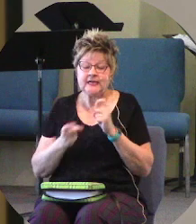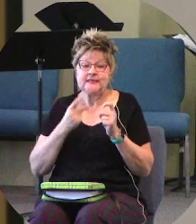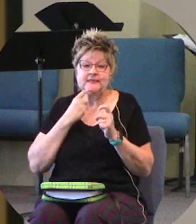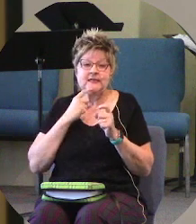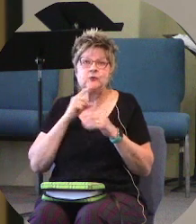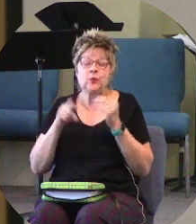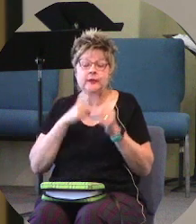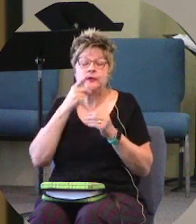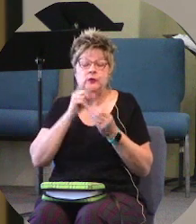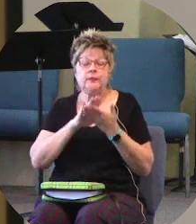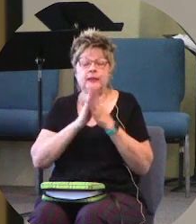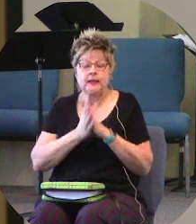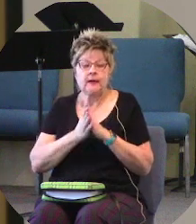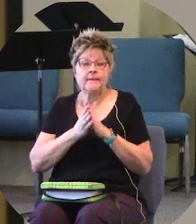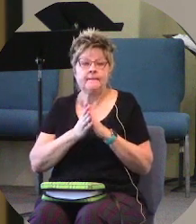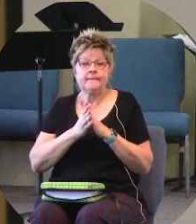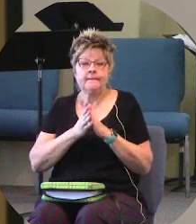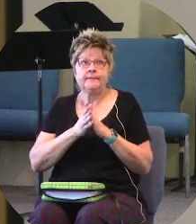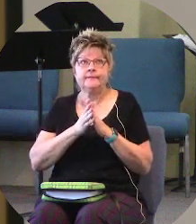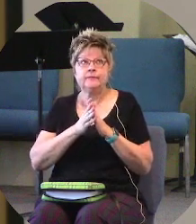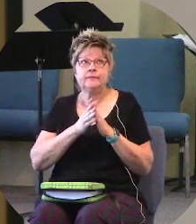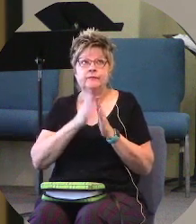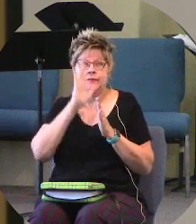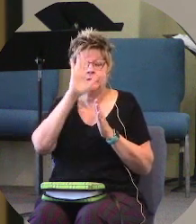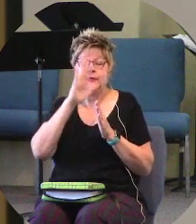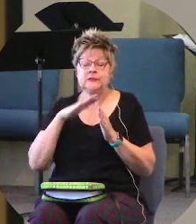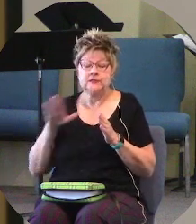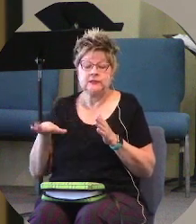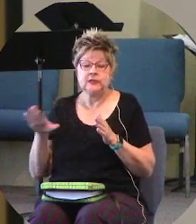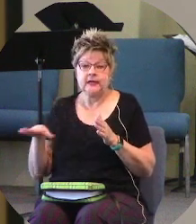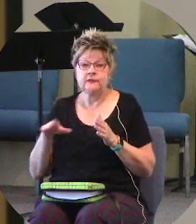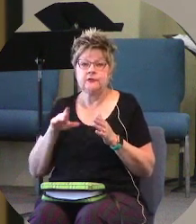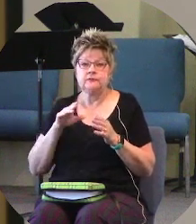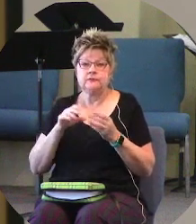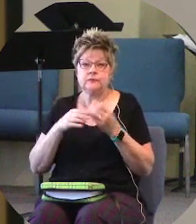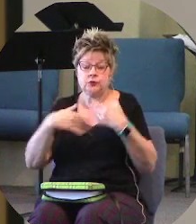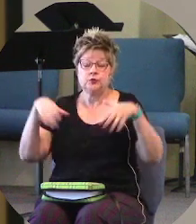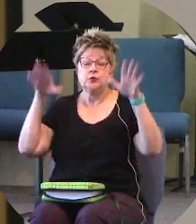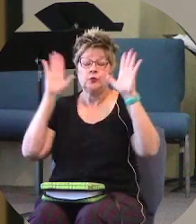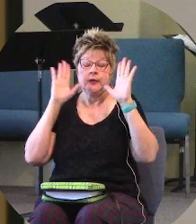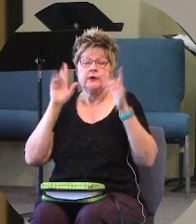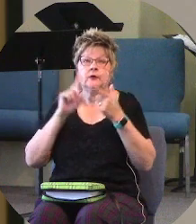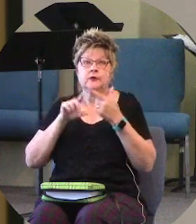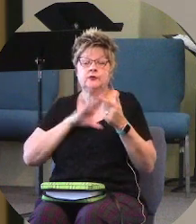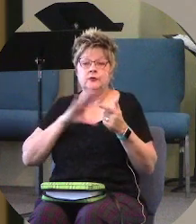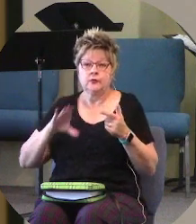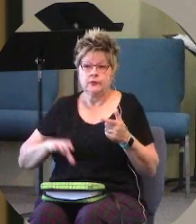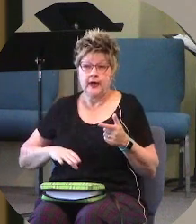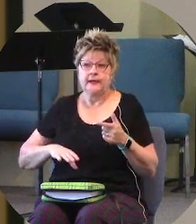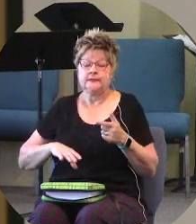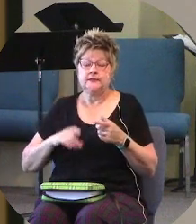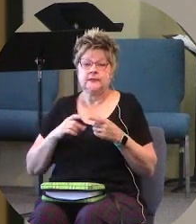you surrender your life to Christ, when you repent of your sins and you become a believer, you are